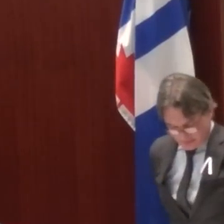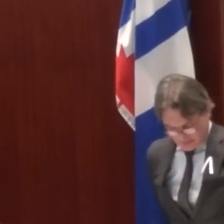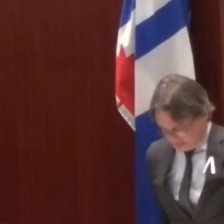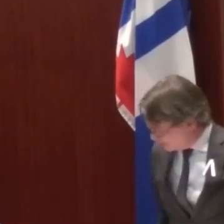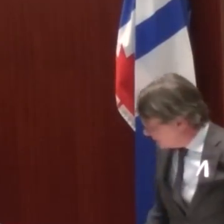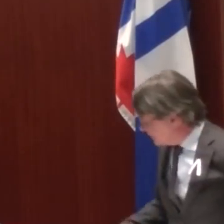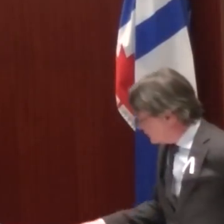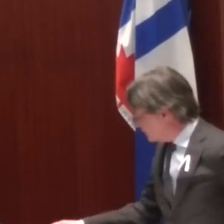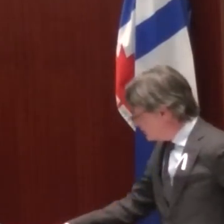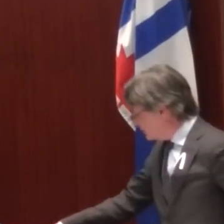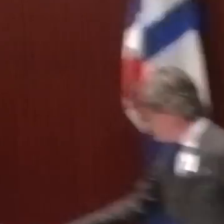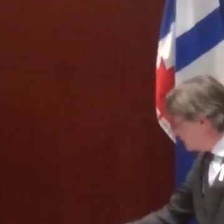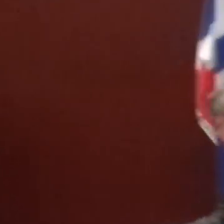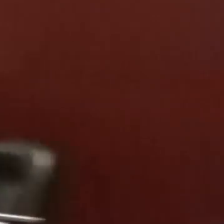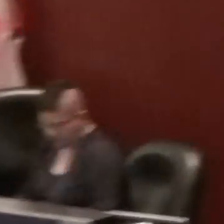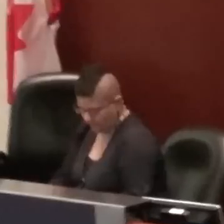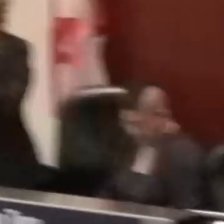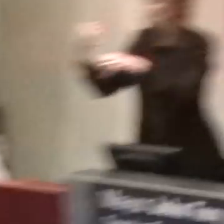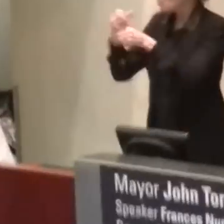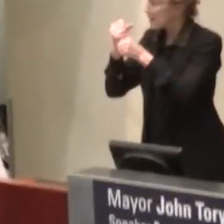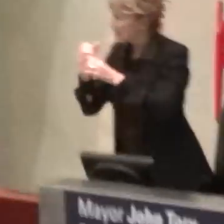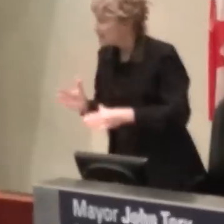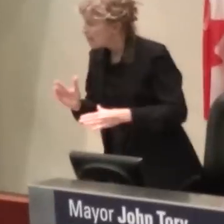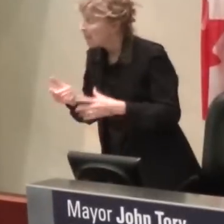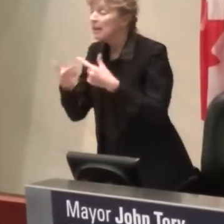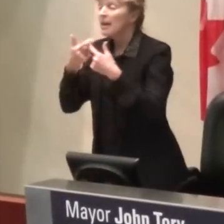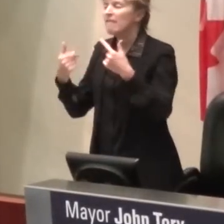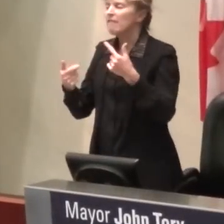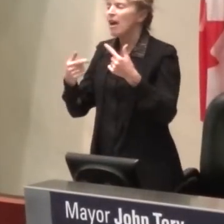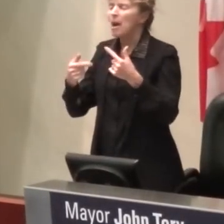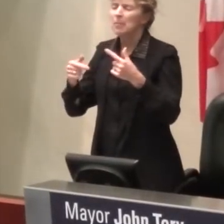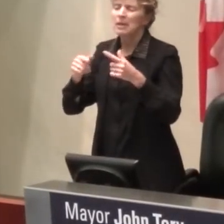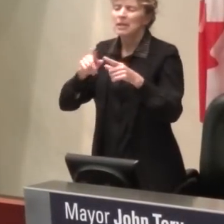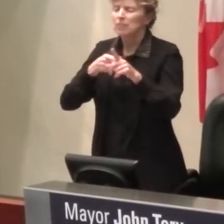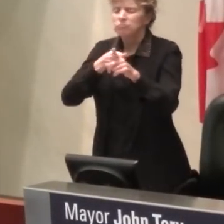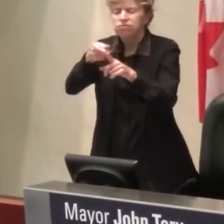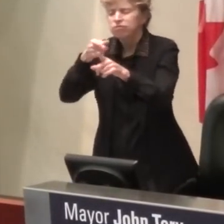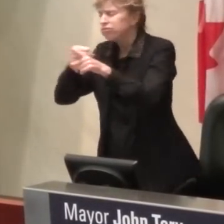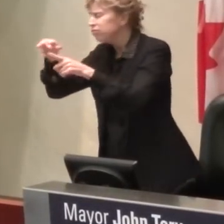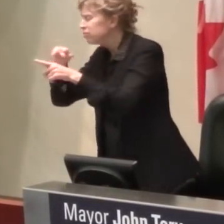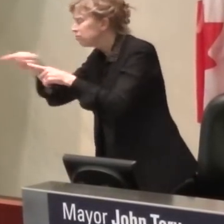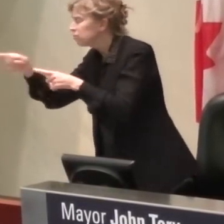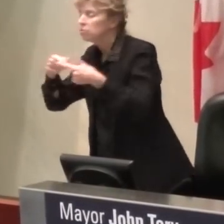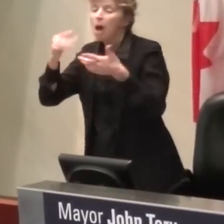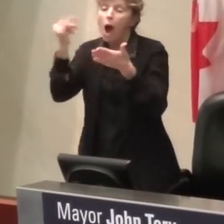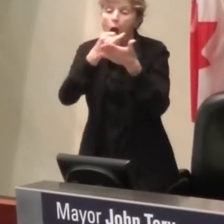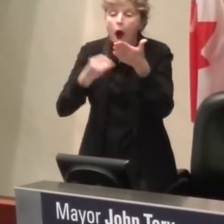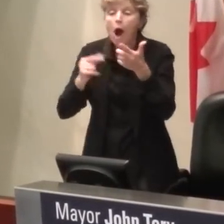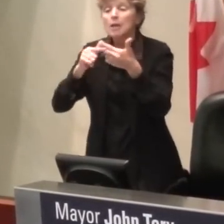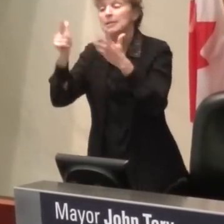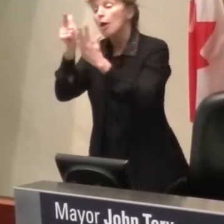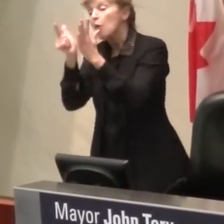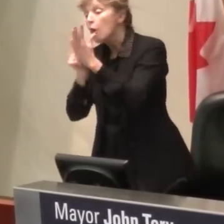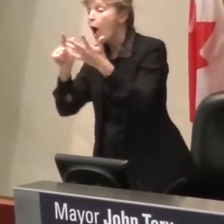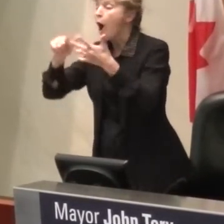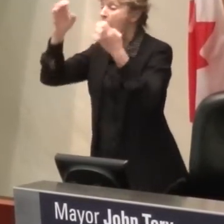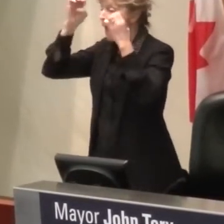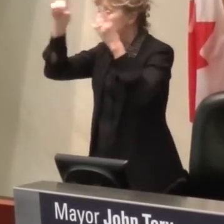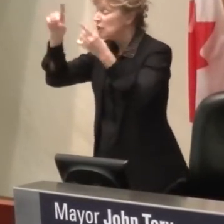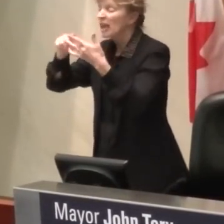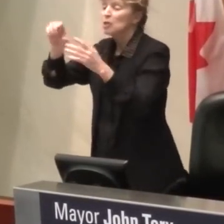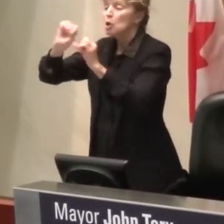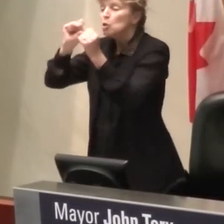Award. Recipient of this award comes from all areas: the arts, law, education,